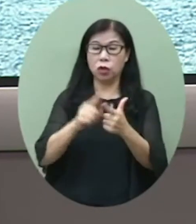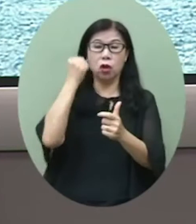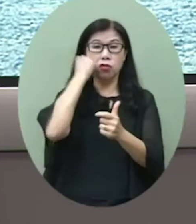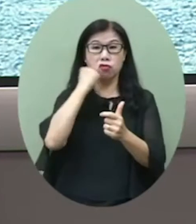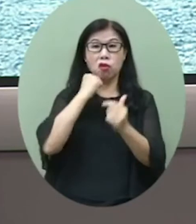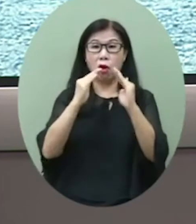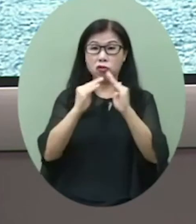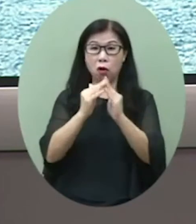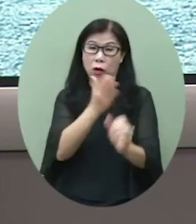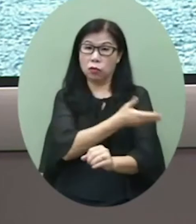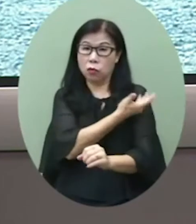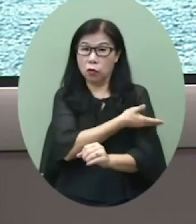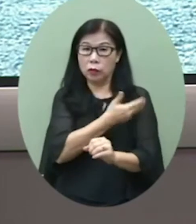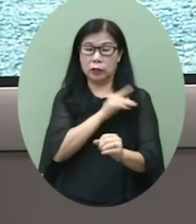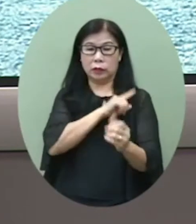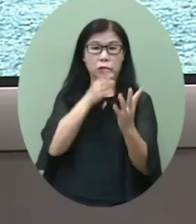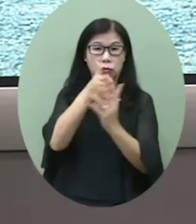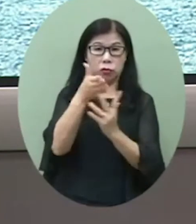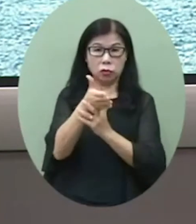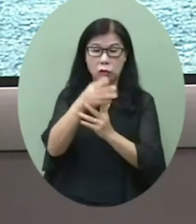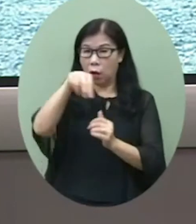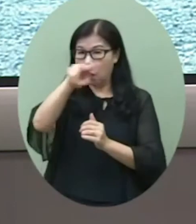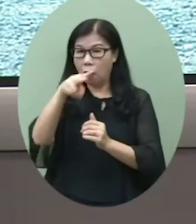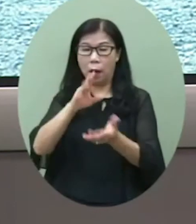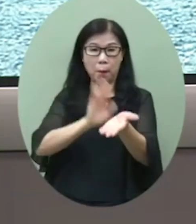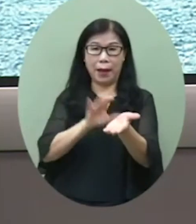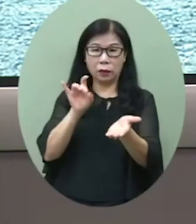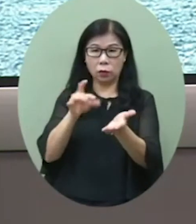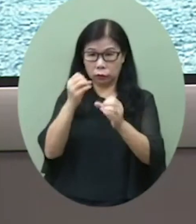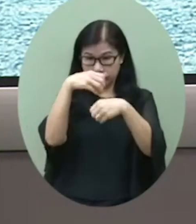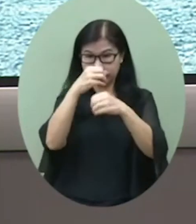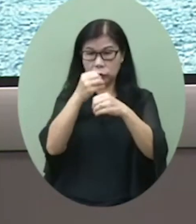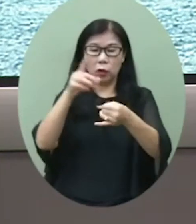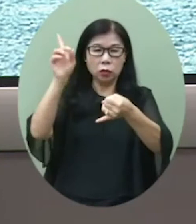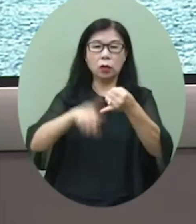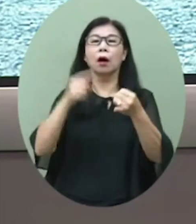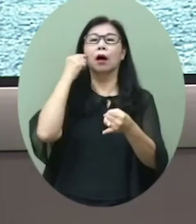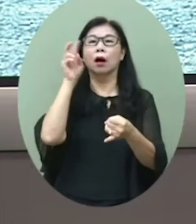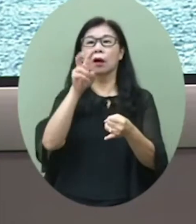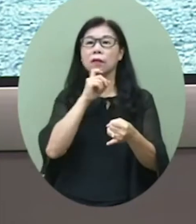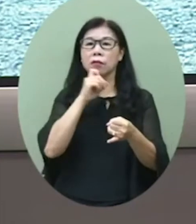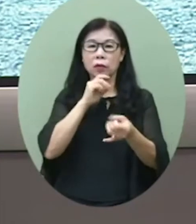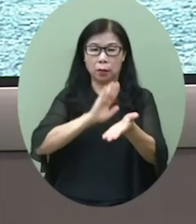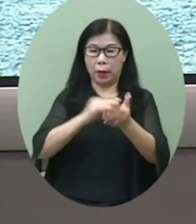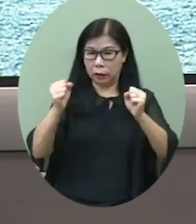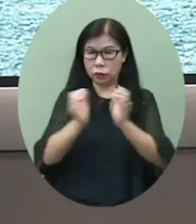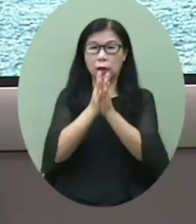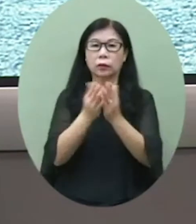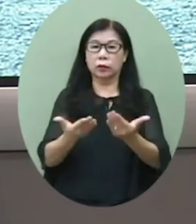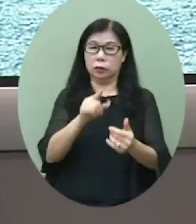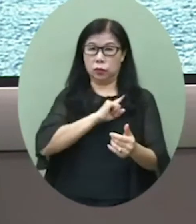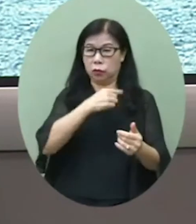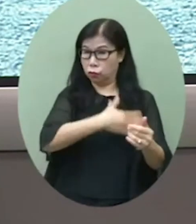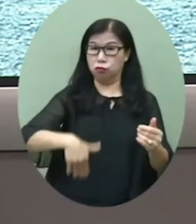for, say, high-risk groups like taxi drivers and employees of residential care homes,